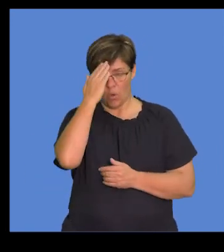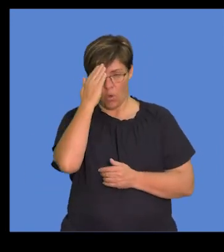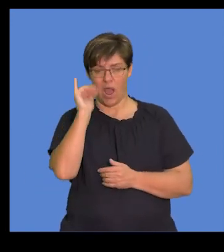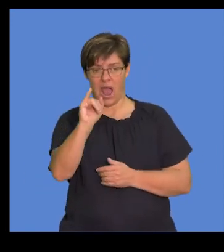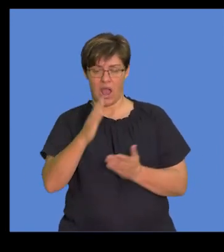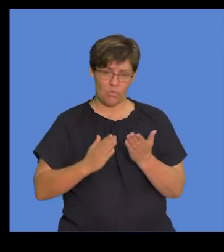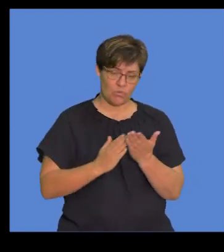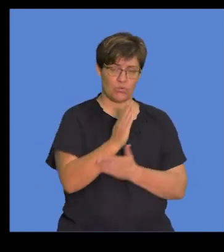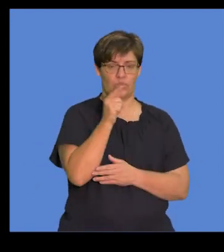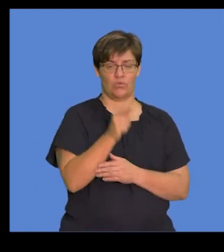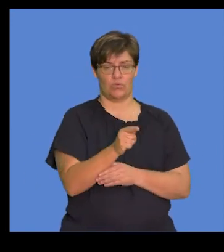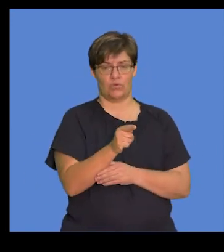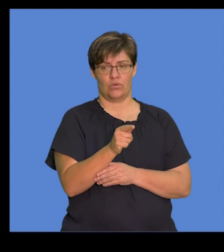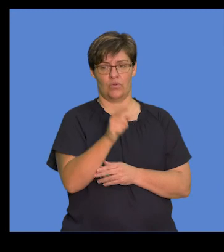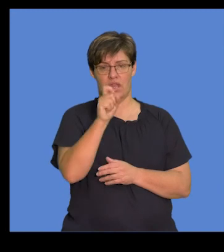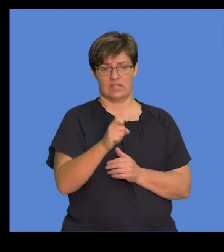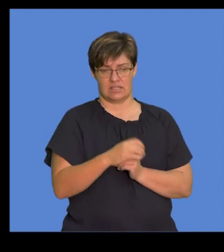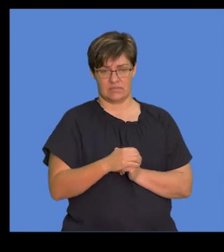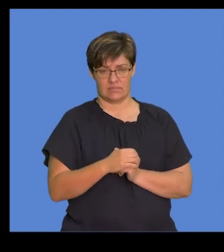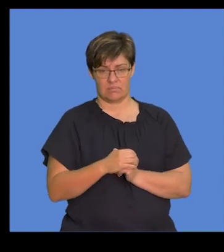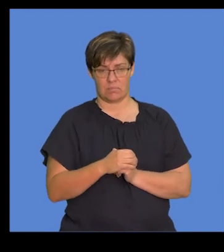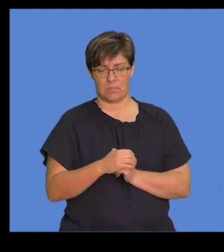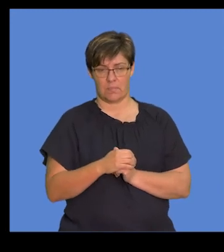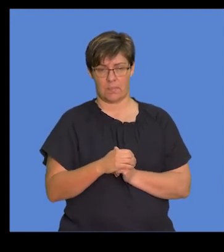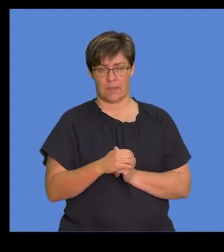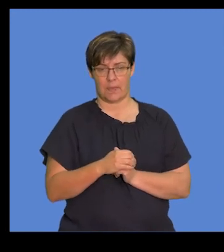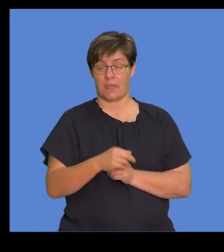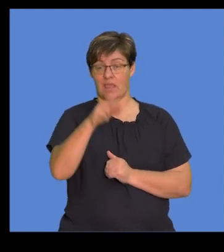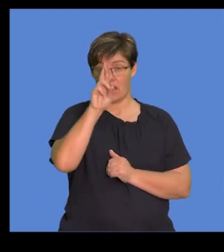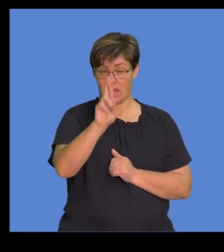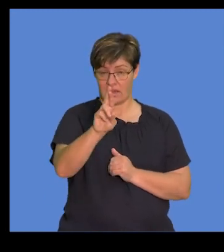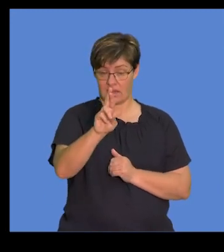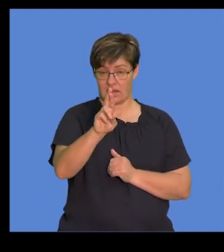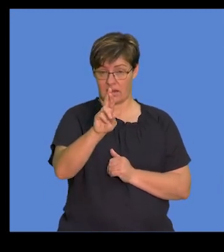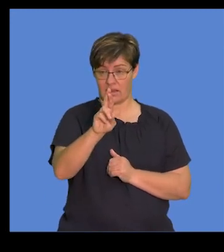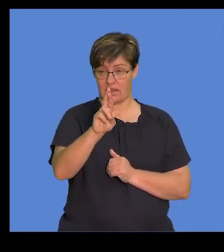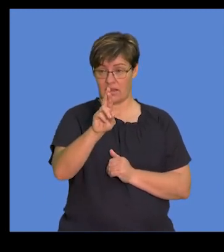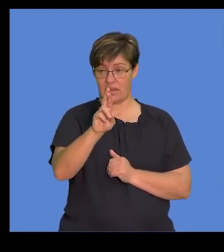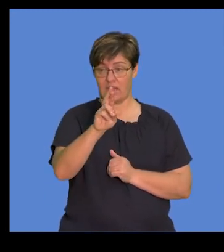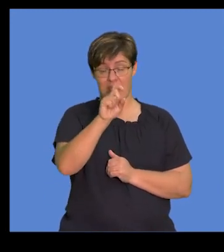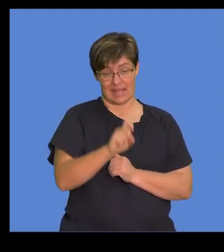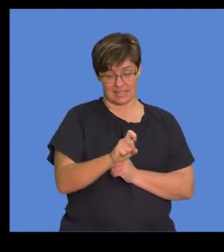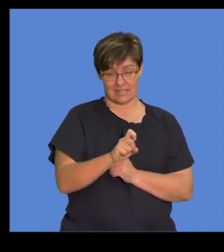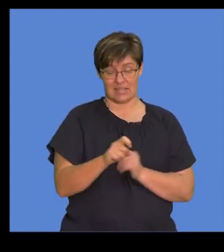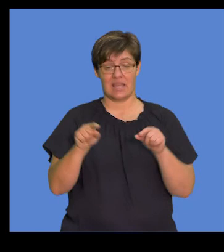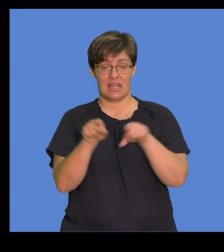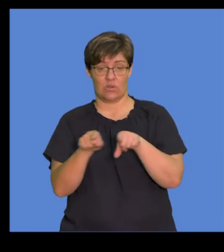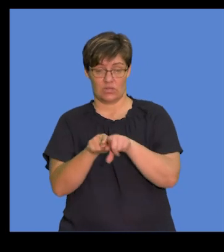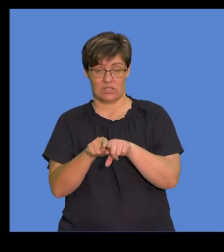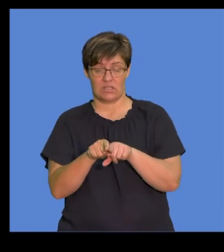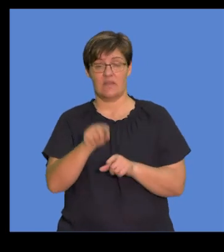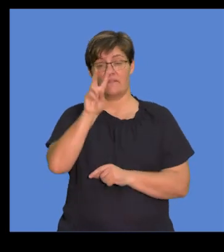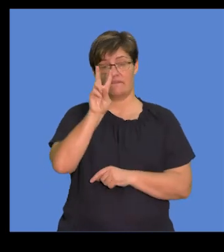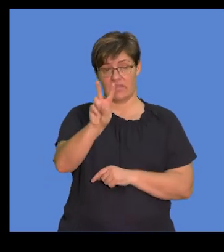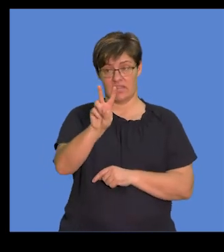resistance. We know the total current passes through resistor X, okay? So Rx